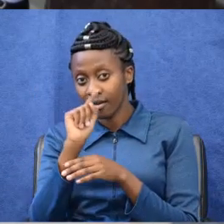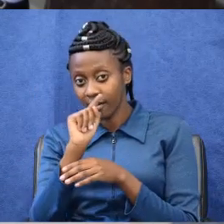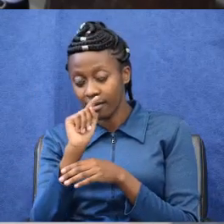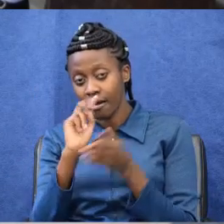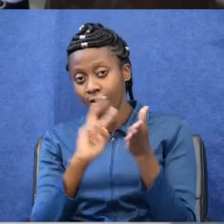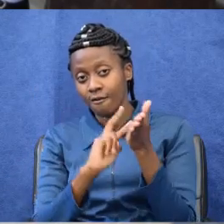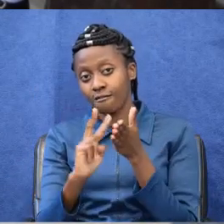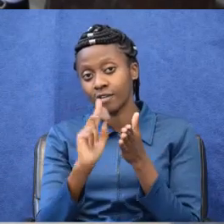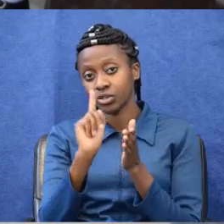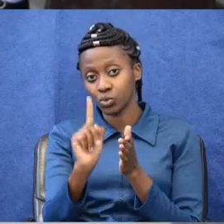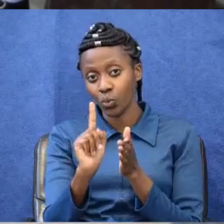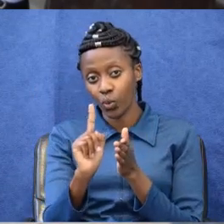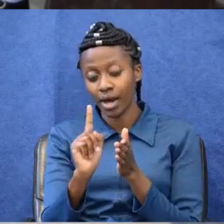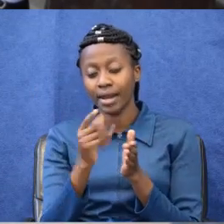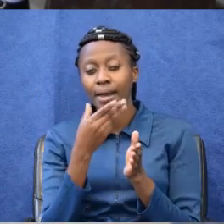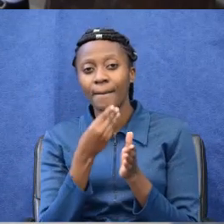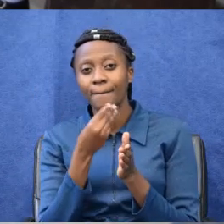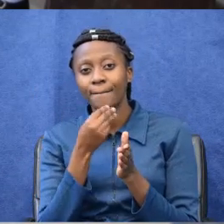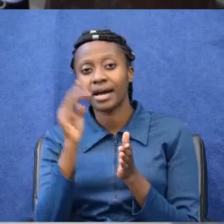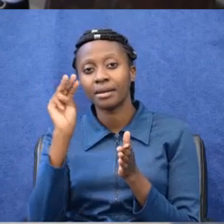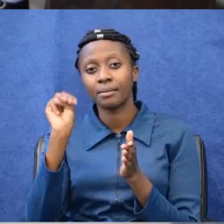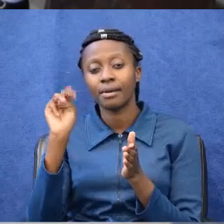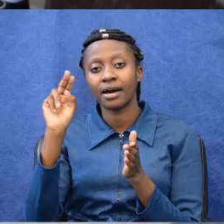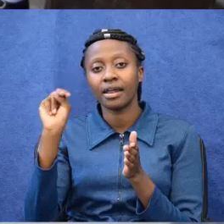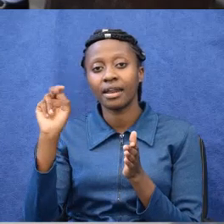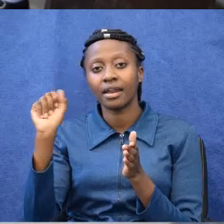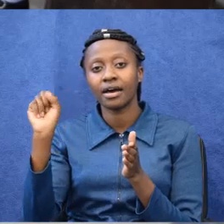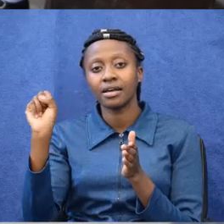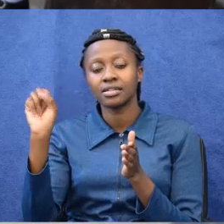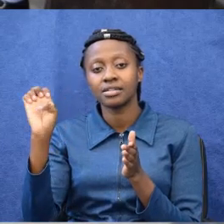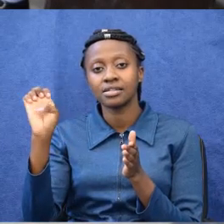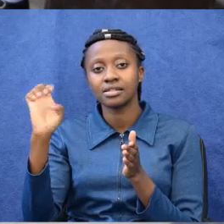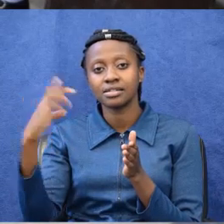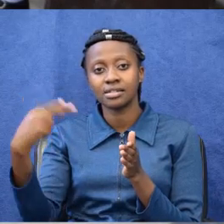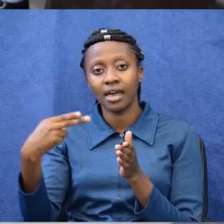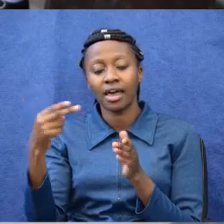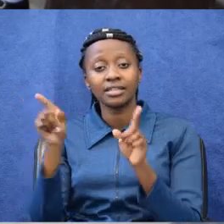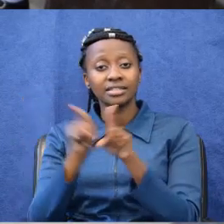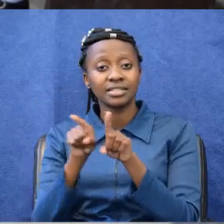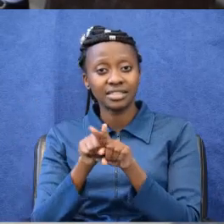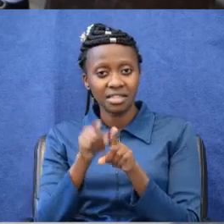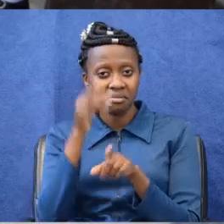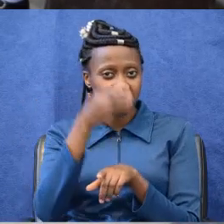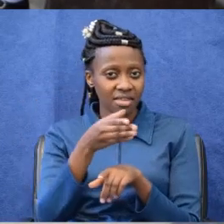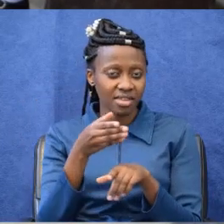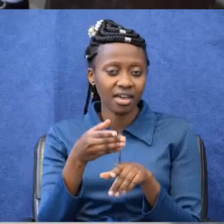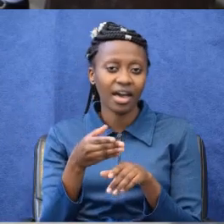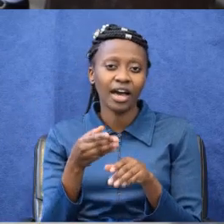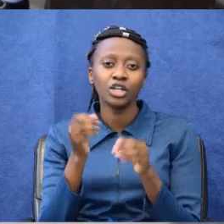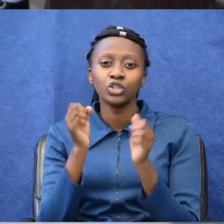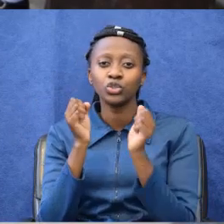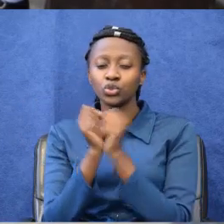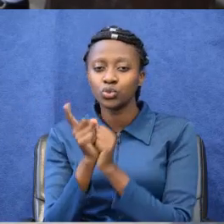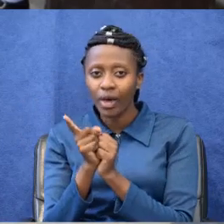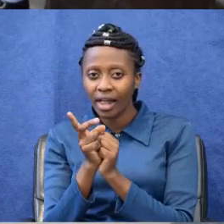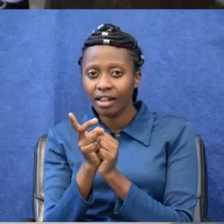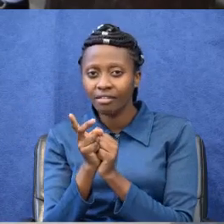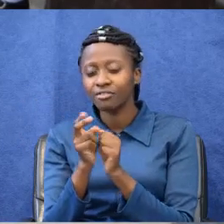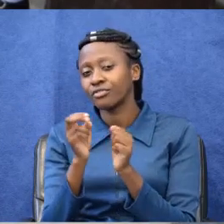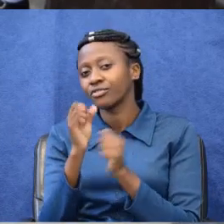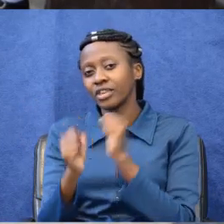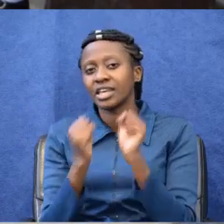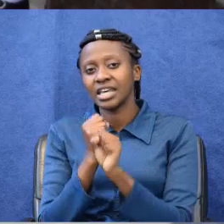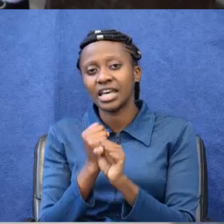this young man called Manasseh. He was only 12 years old, and God chose him to become